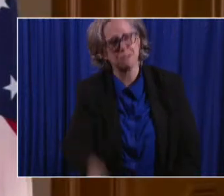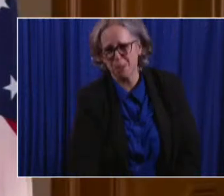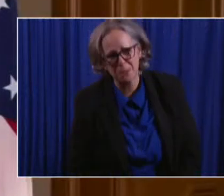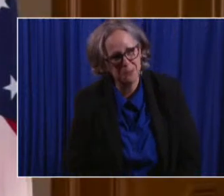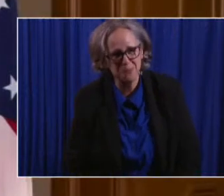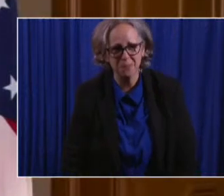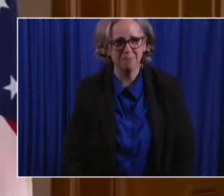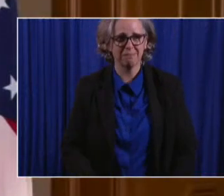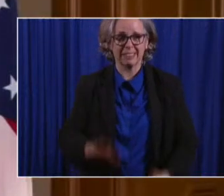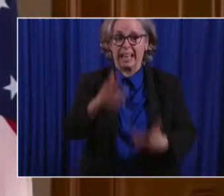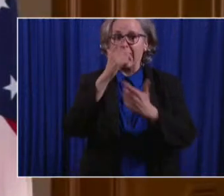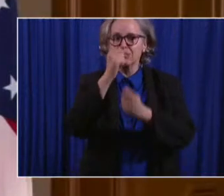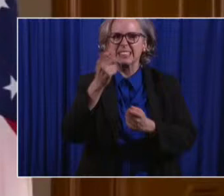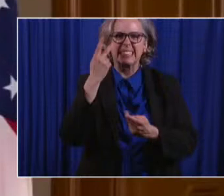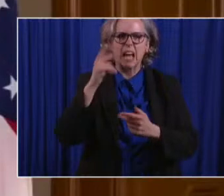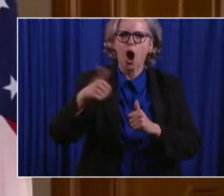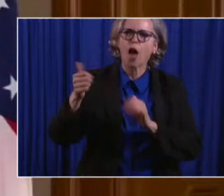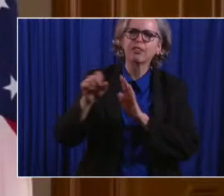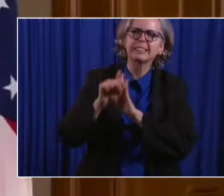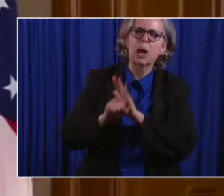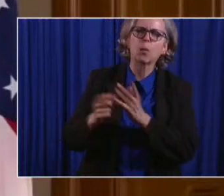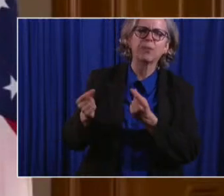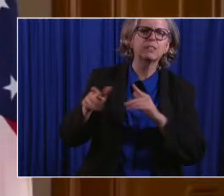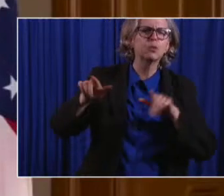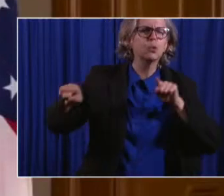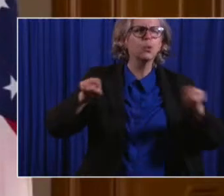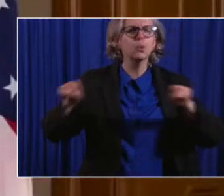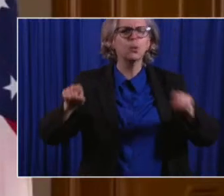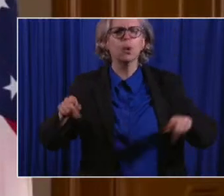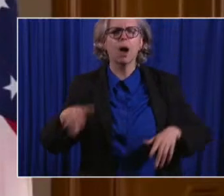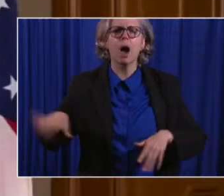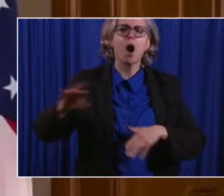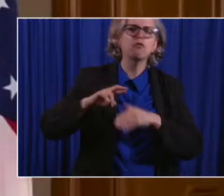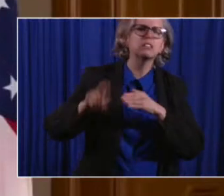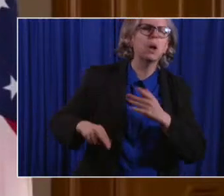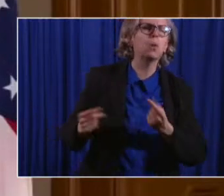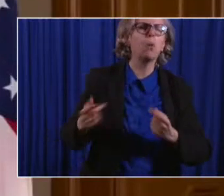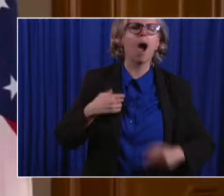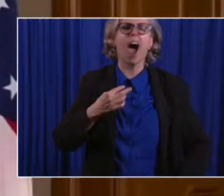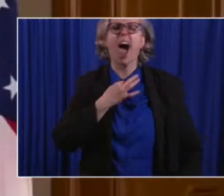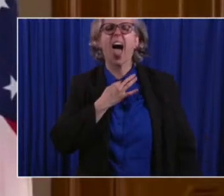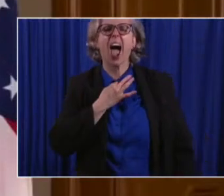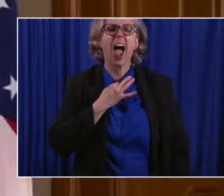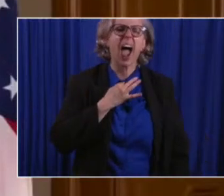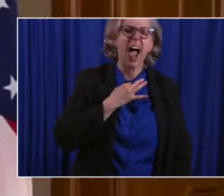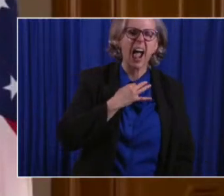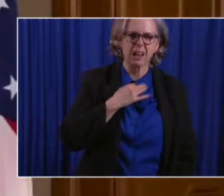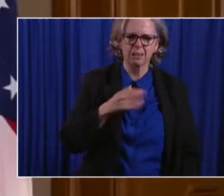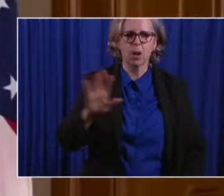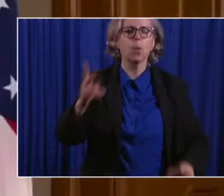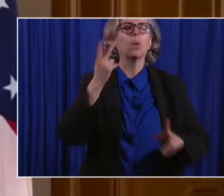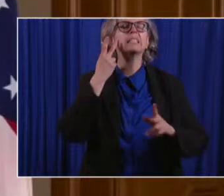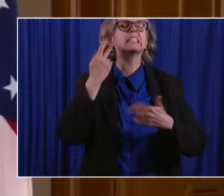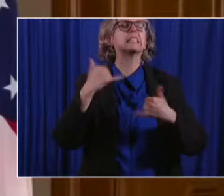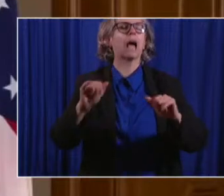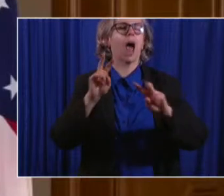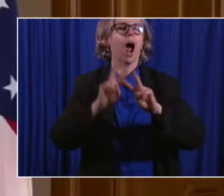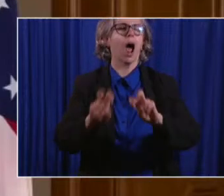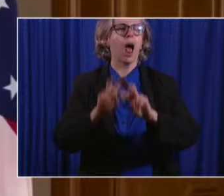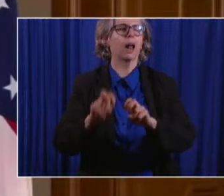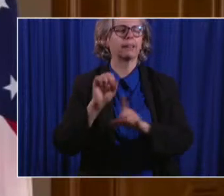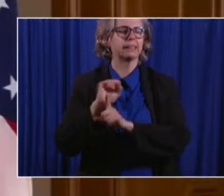that they have. But we're going to continue to assess this as we move